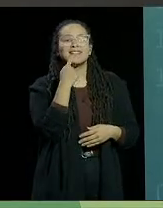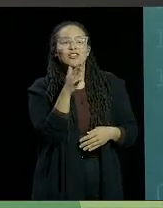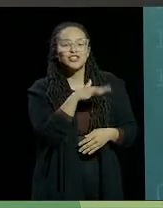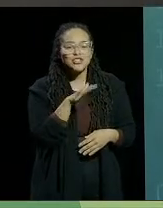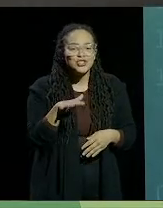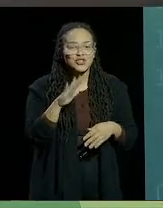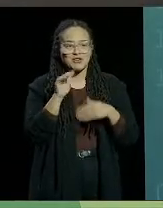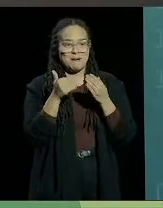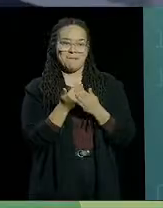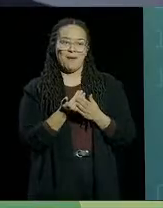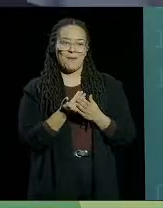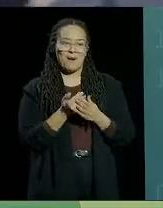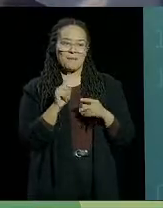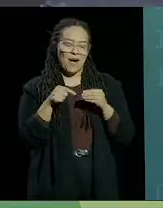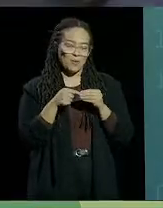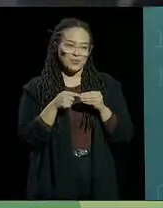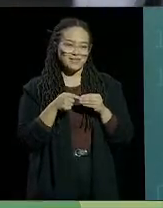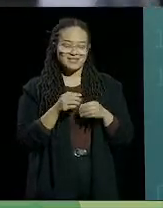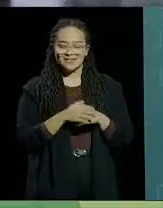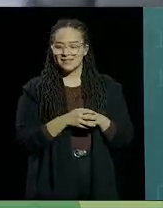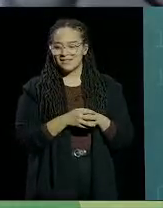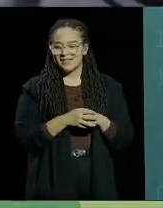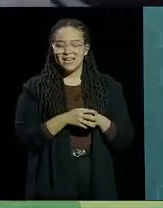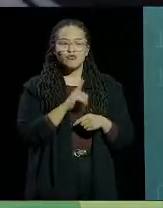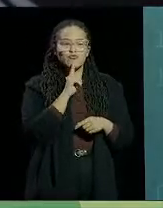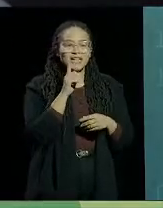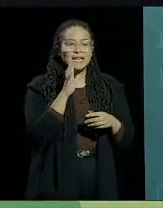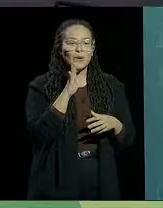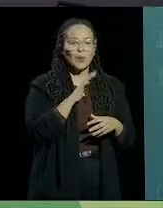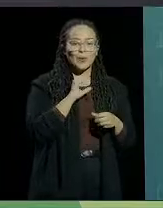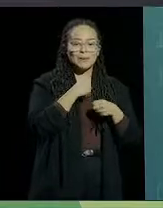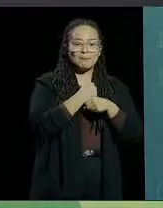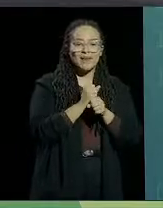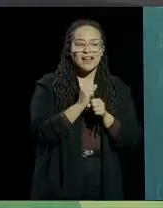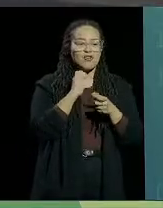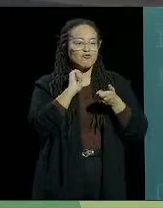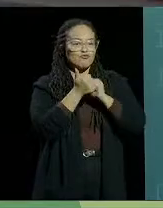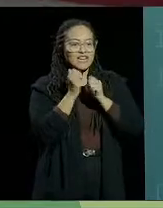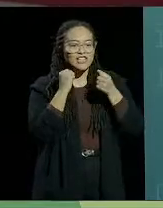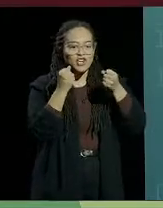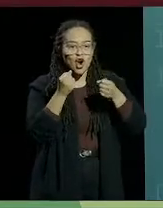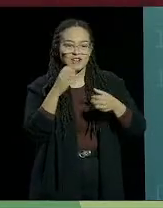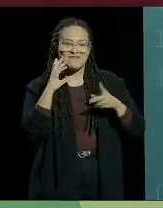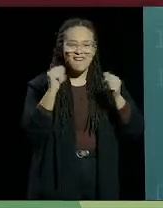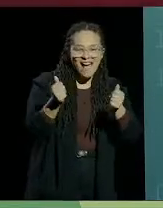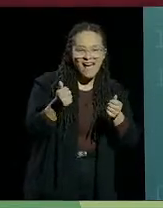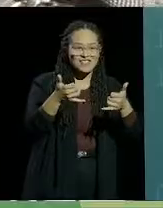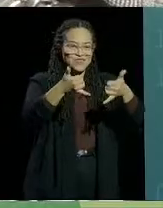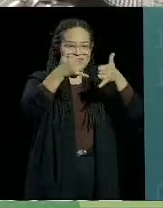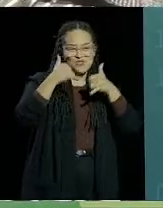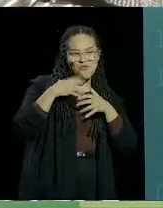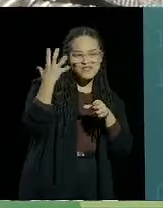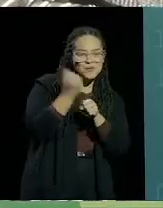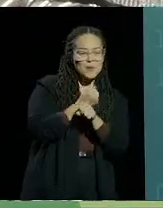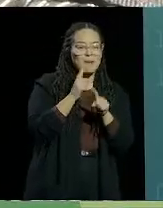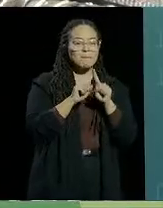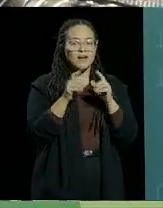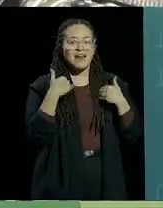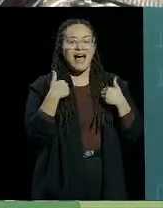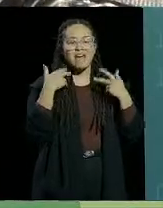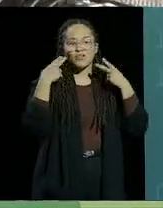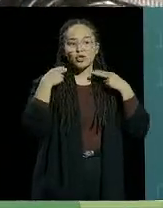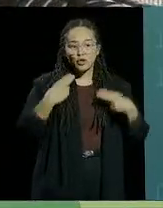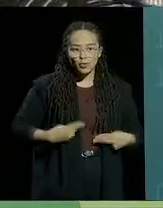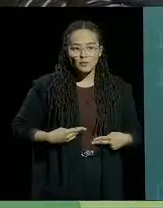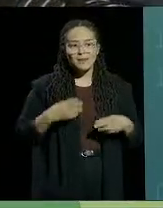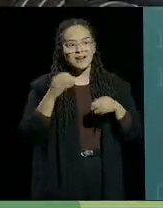about that you did that. Like, it's really cool to make race cars go fast and win trophies, but to actually have an effect on the human side and being